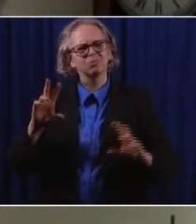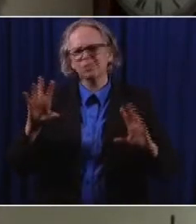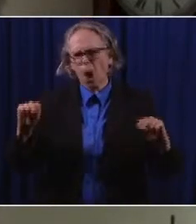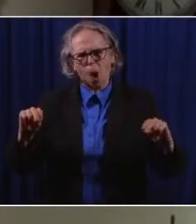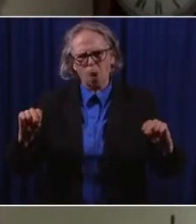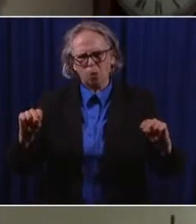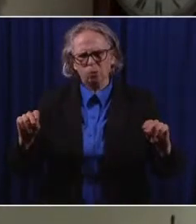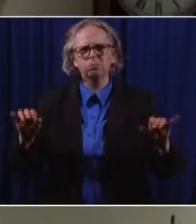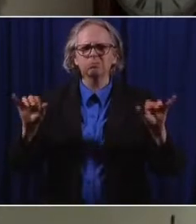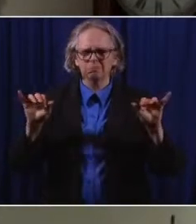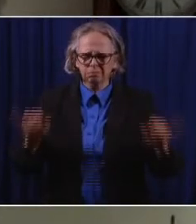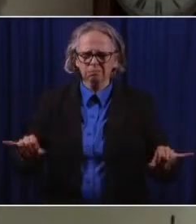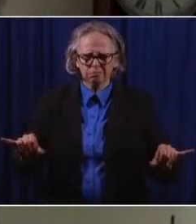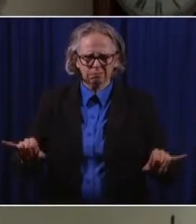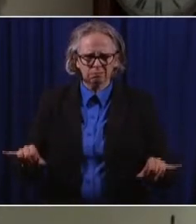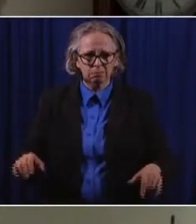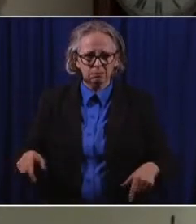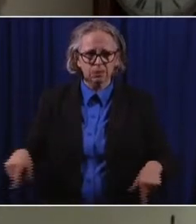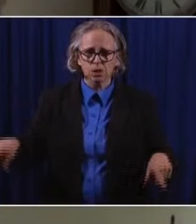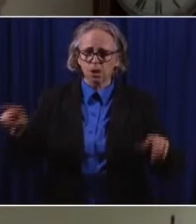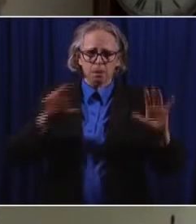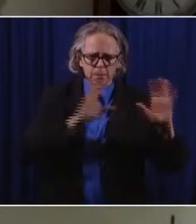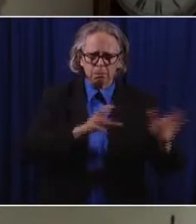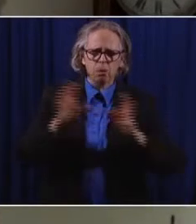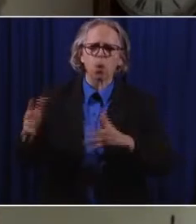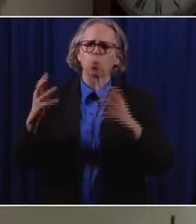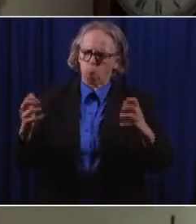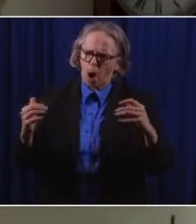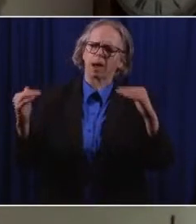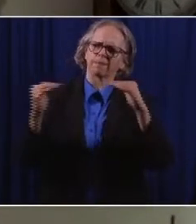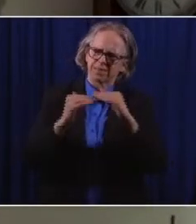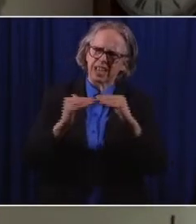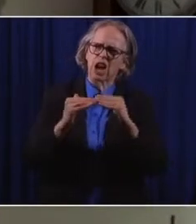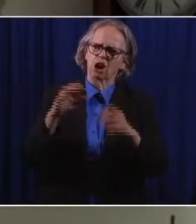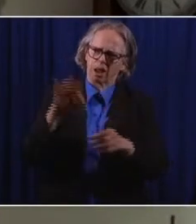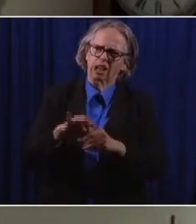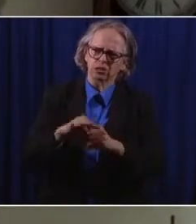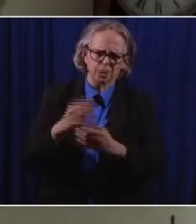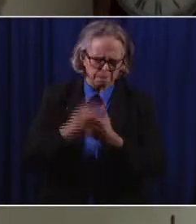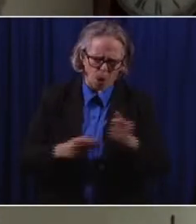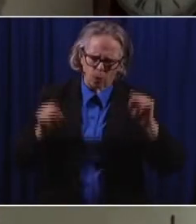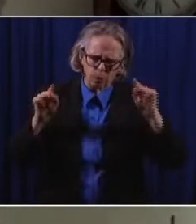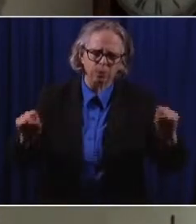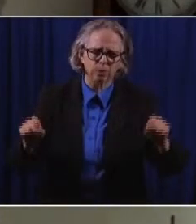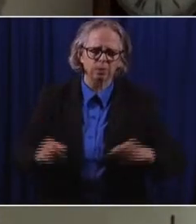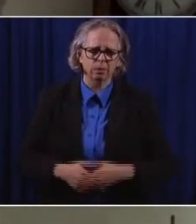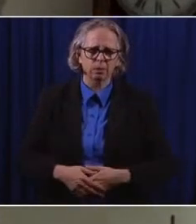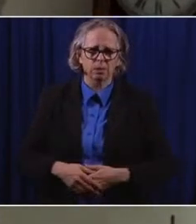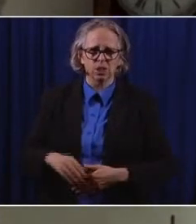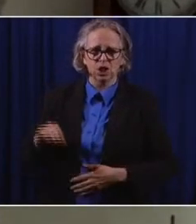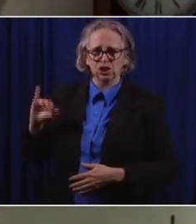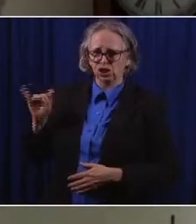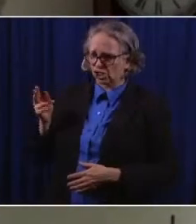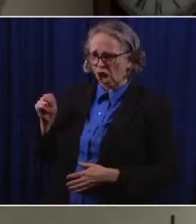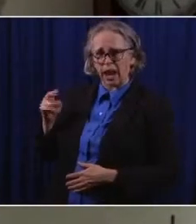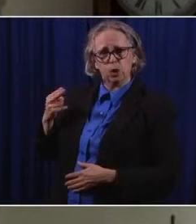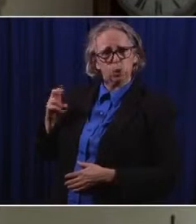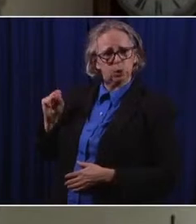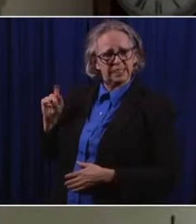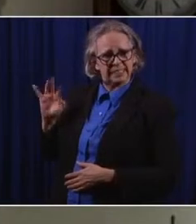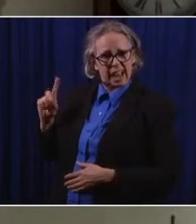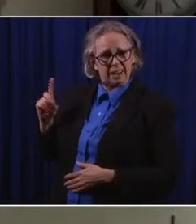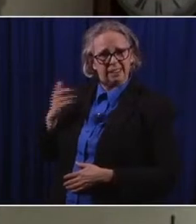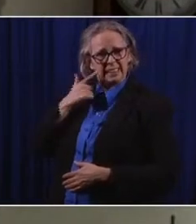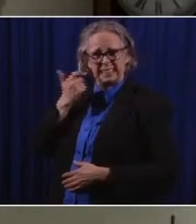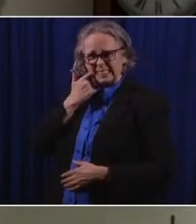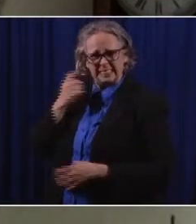vested interest in a fair election. As John Husted pointed out, what we do in Ohio, and I